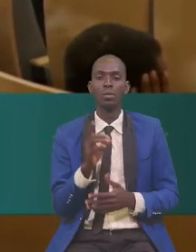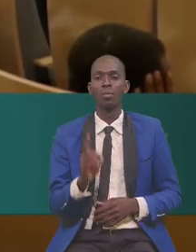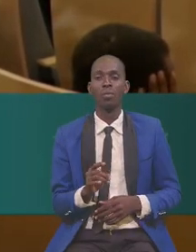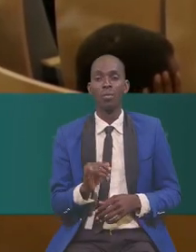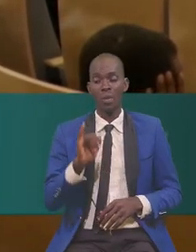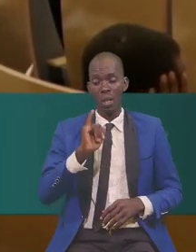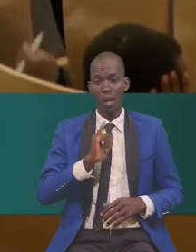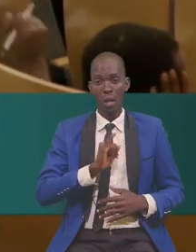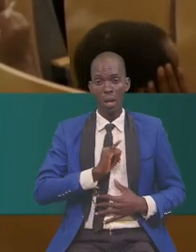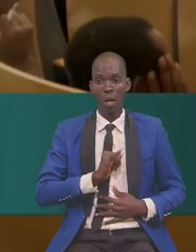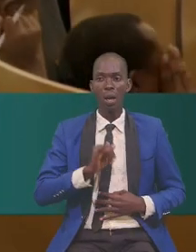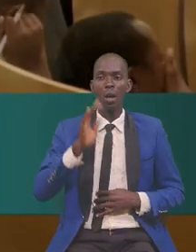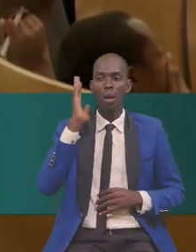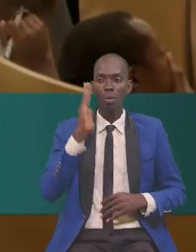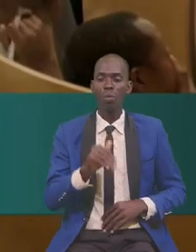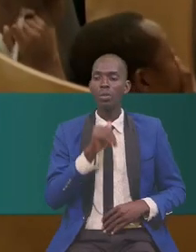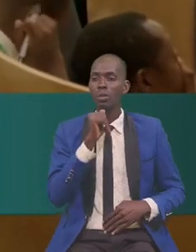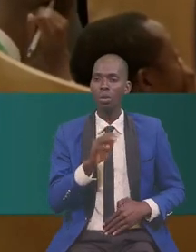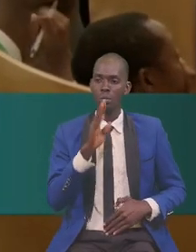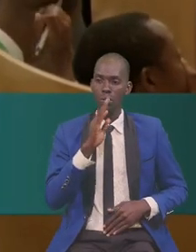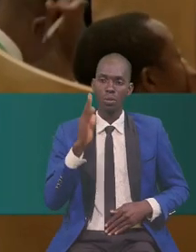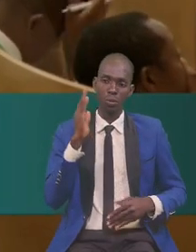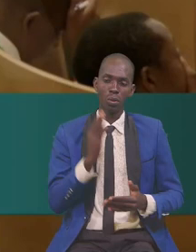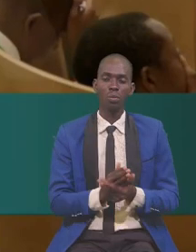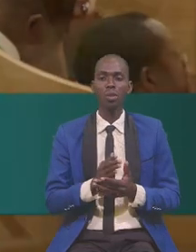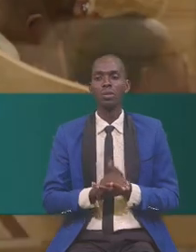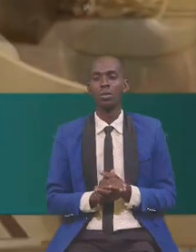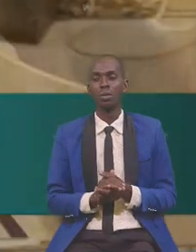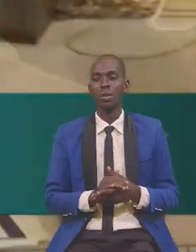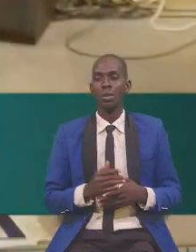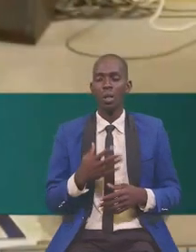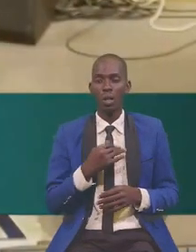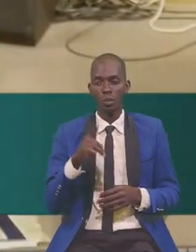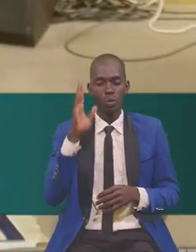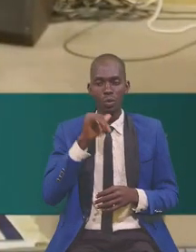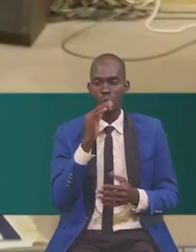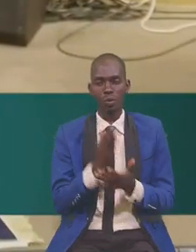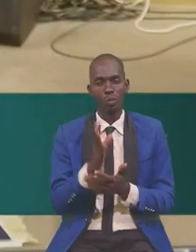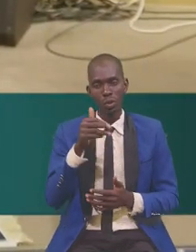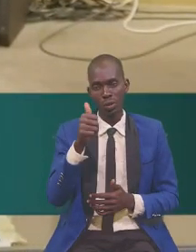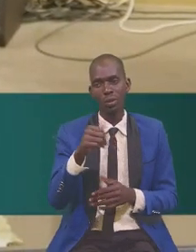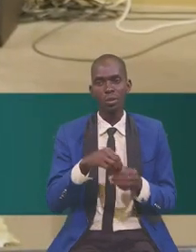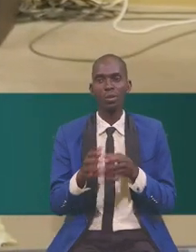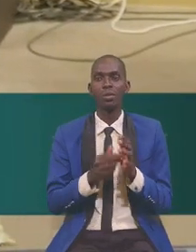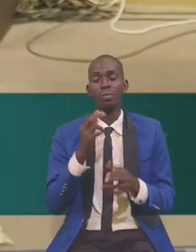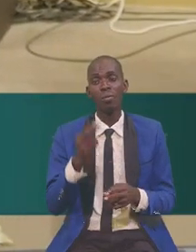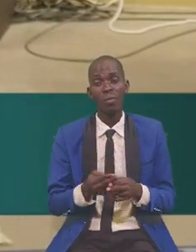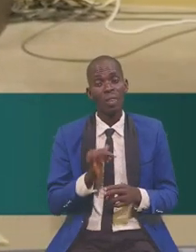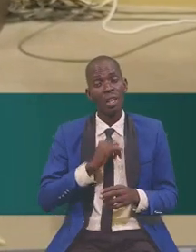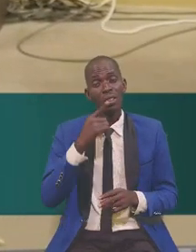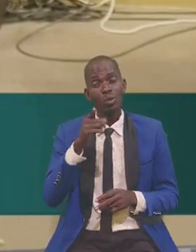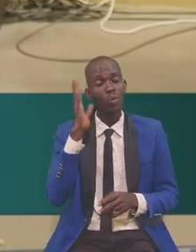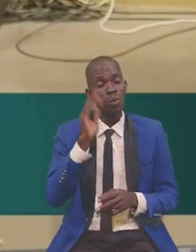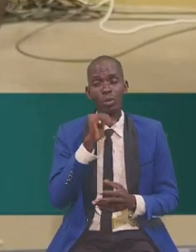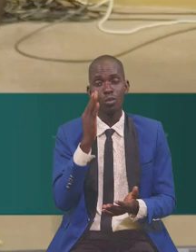I will not be stopped. And you will not stop yourself. I said you will not